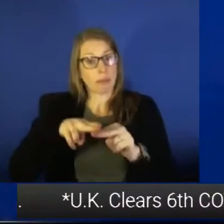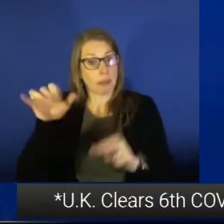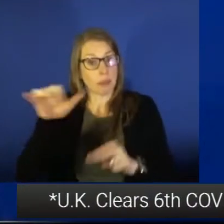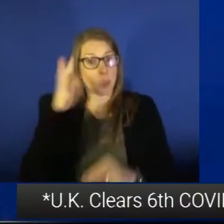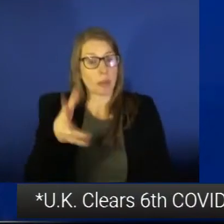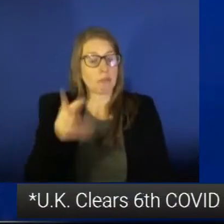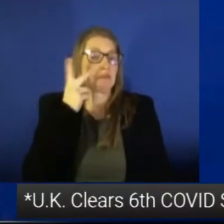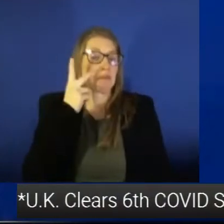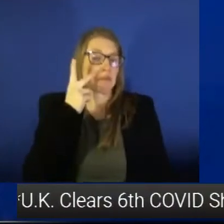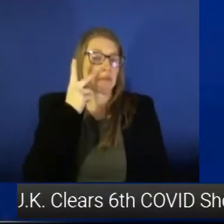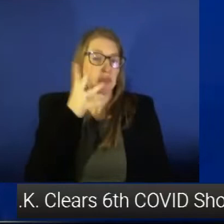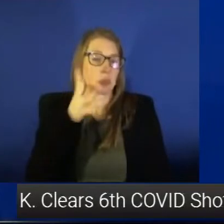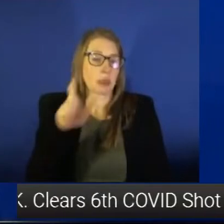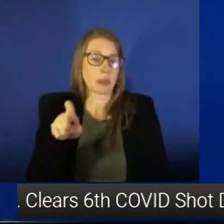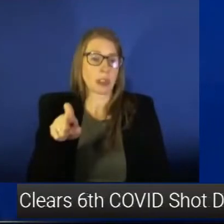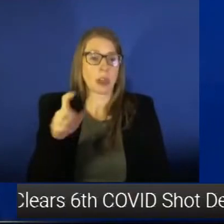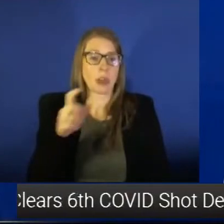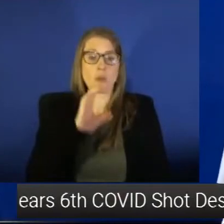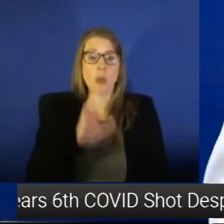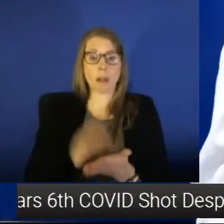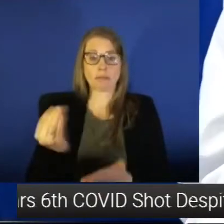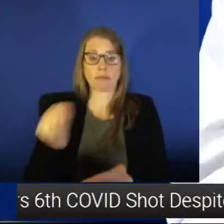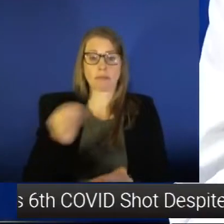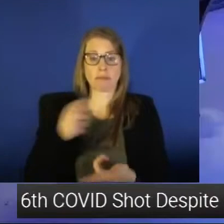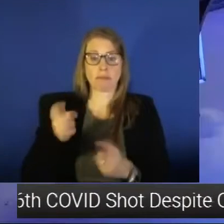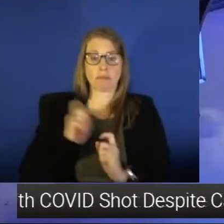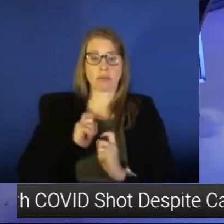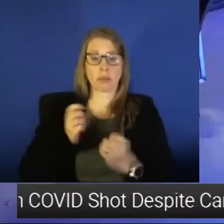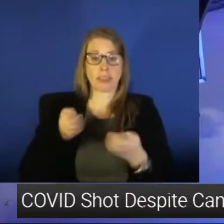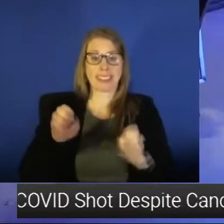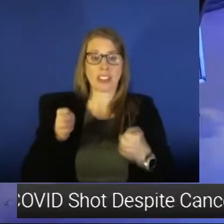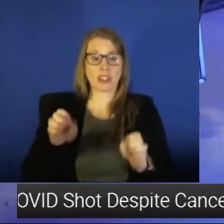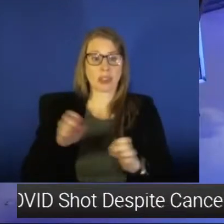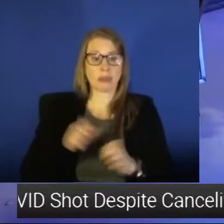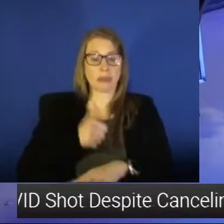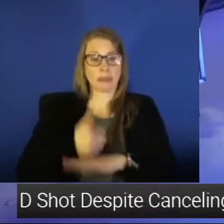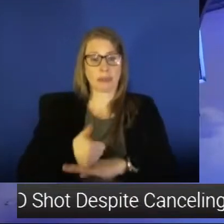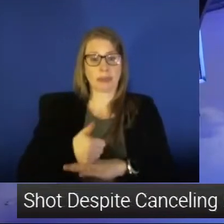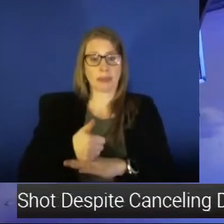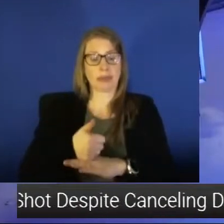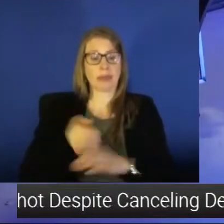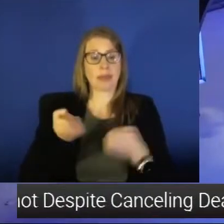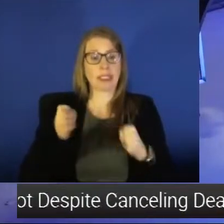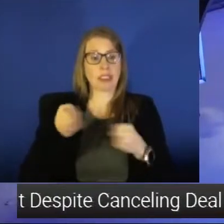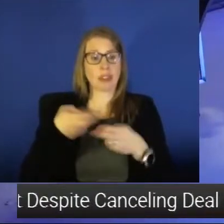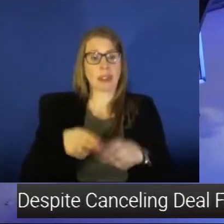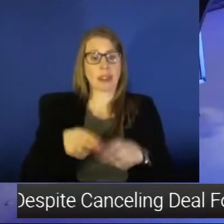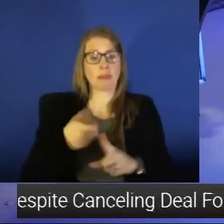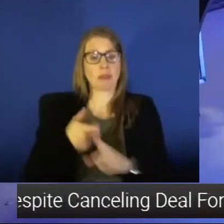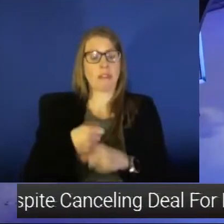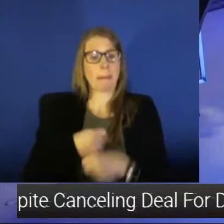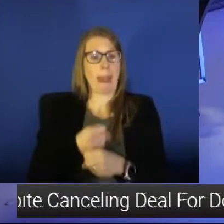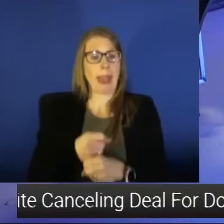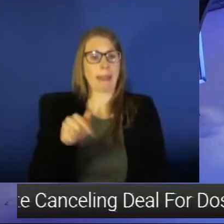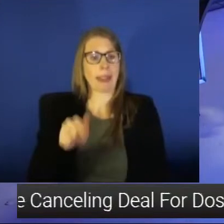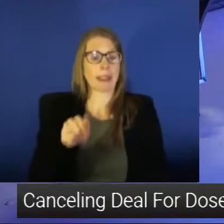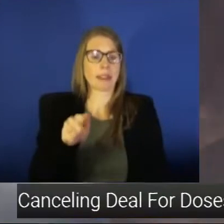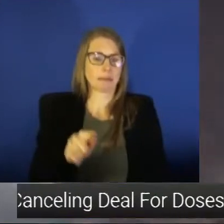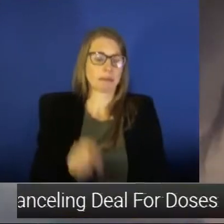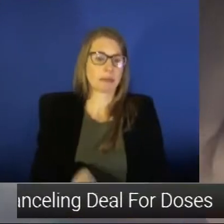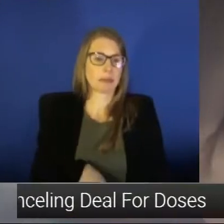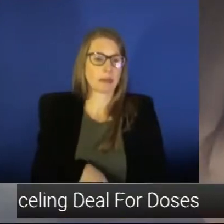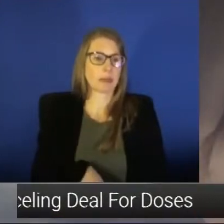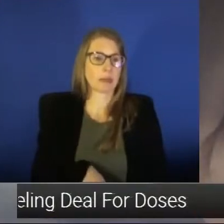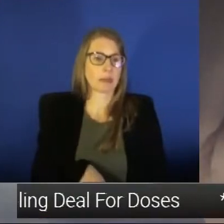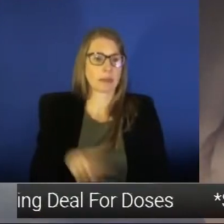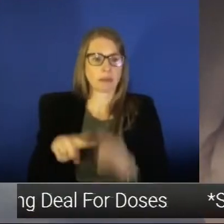My wife gave me this great gift for Easter. You see it sitting here. It's an Easter egg, right? She made this Easter egg. She made this. She made this. She and a buddy, they went out and made